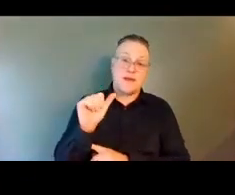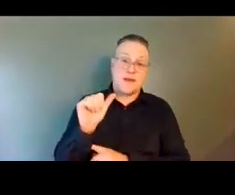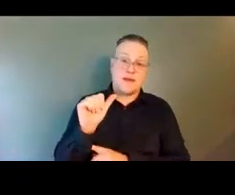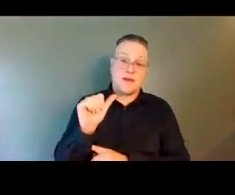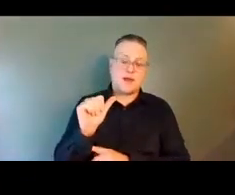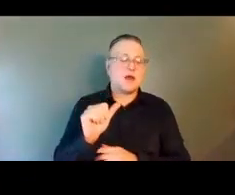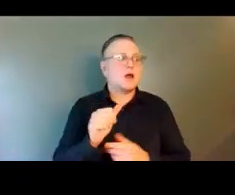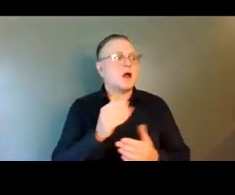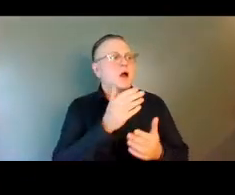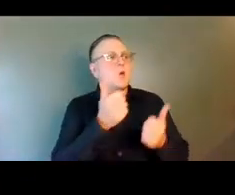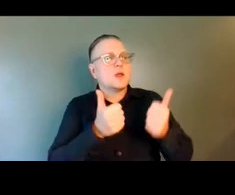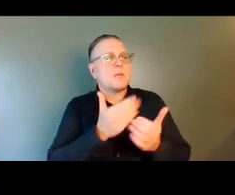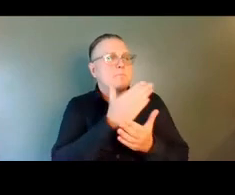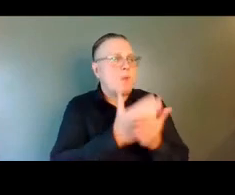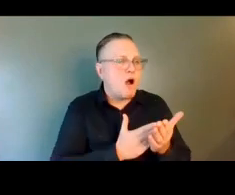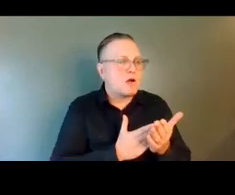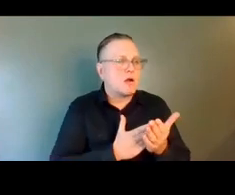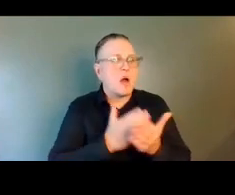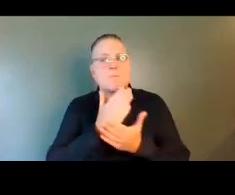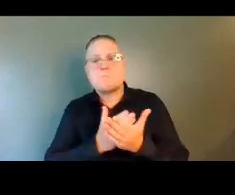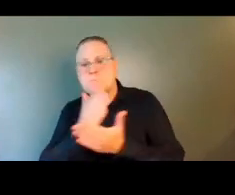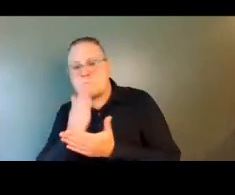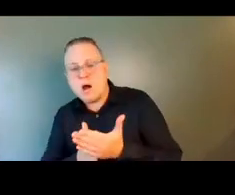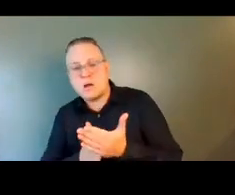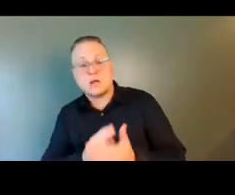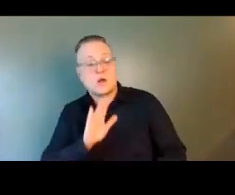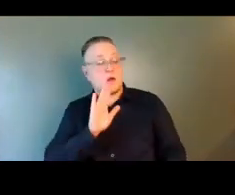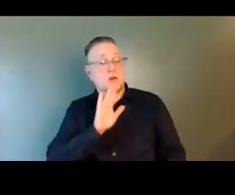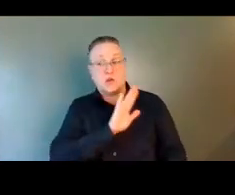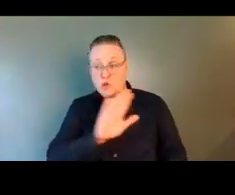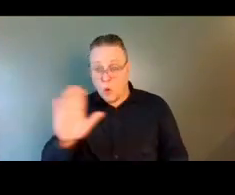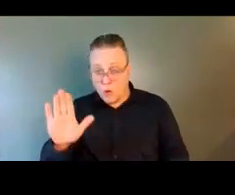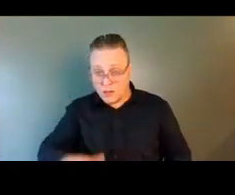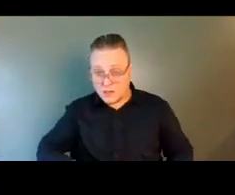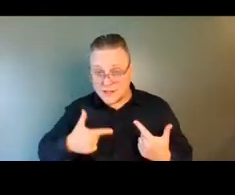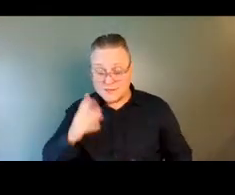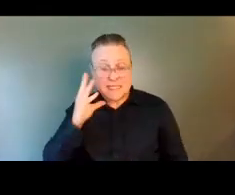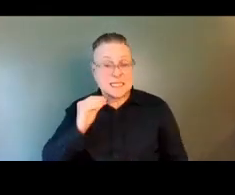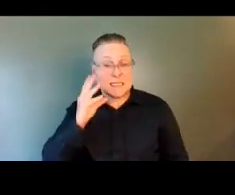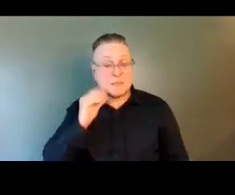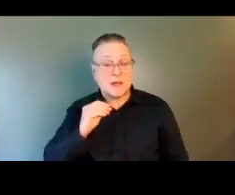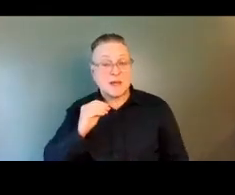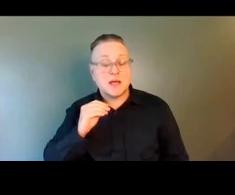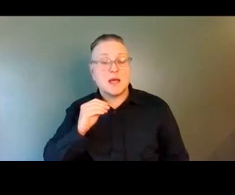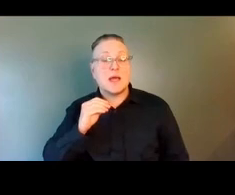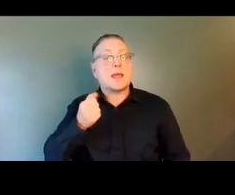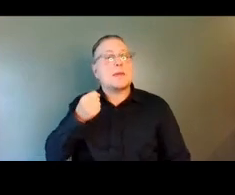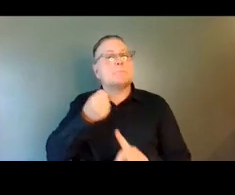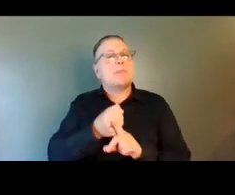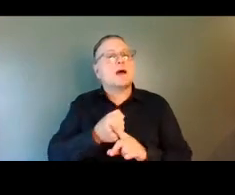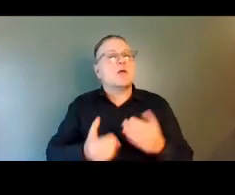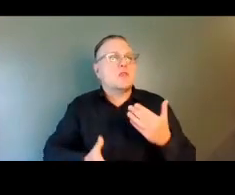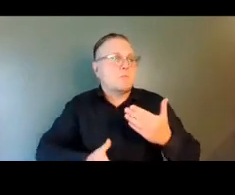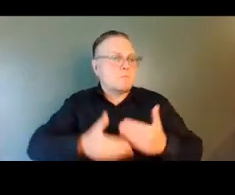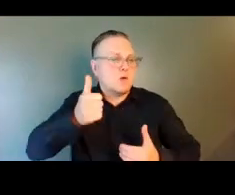Disabilities Act do you find to be the most impactful in your lived experiences? I think I'm going to reverse